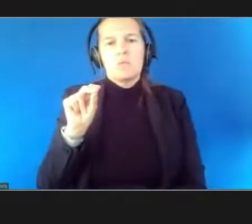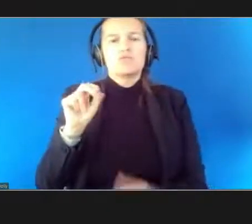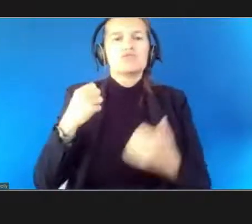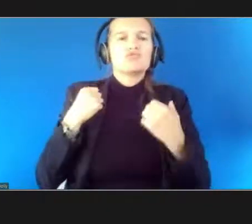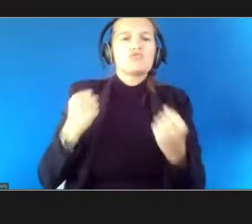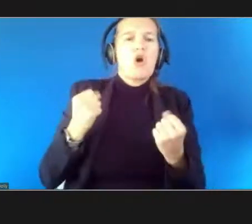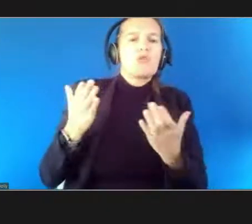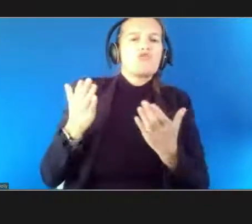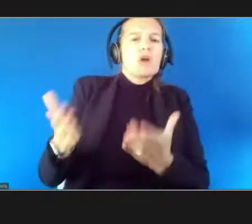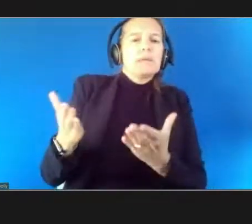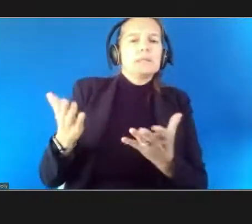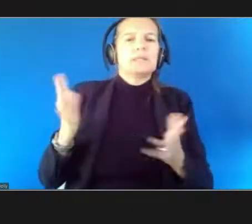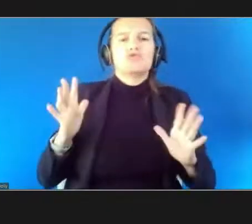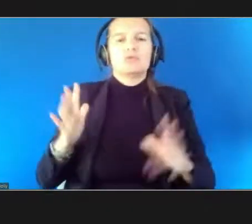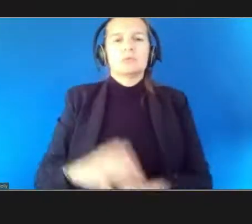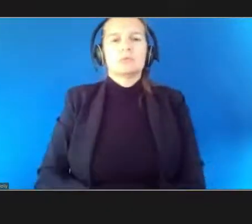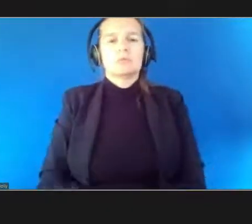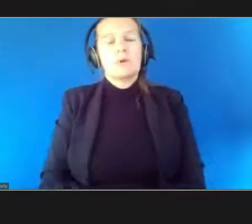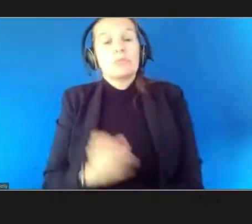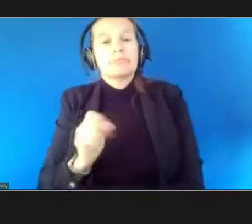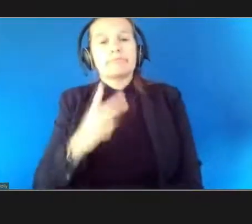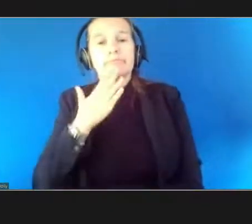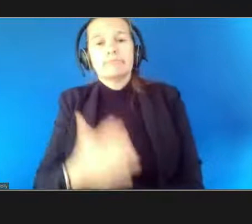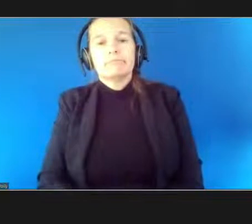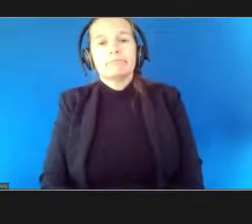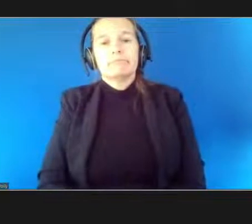recommendation. Okay, thank you.